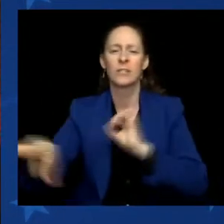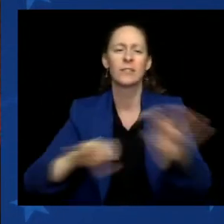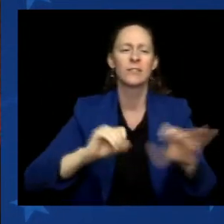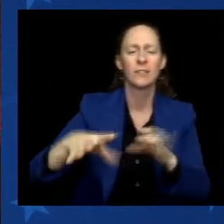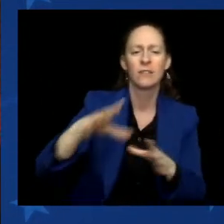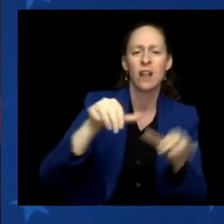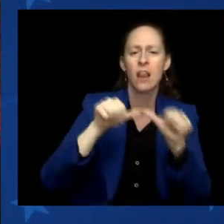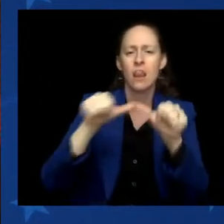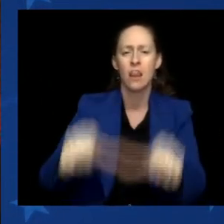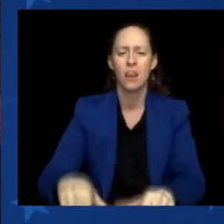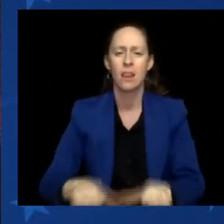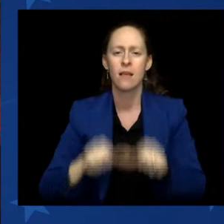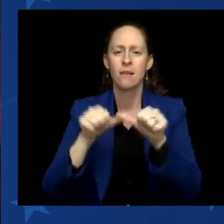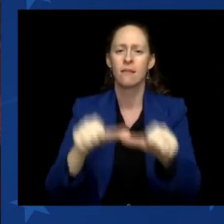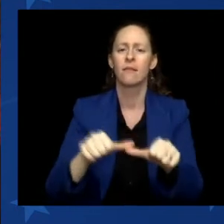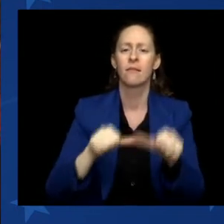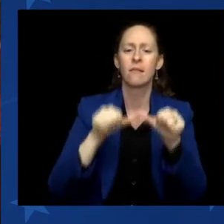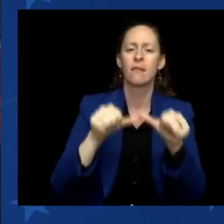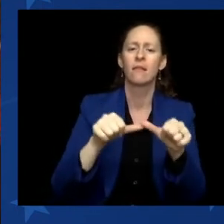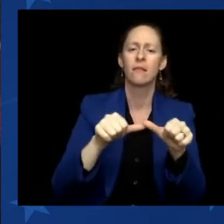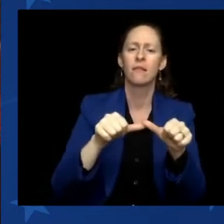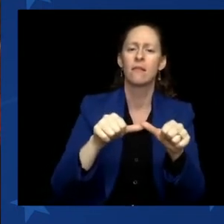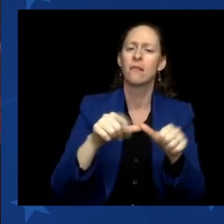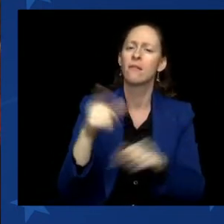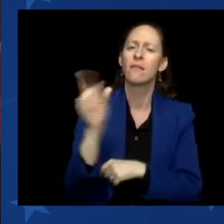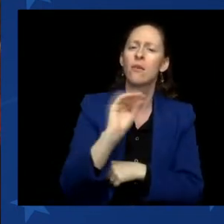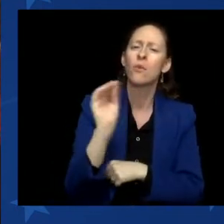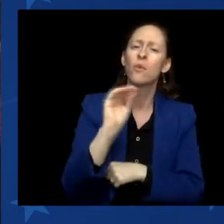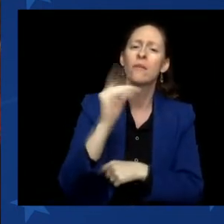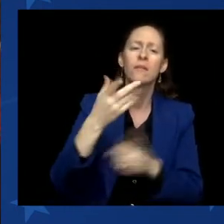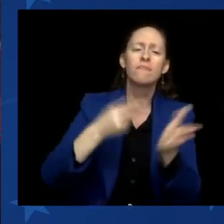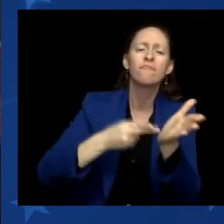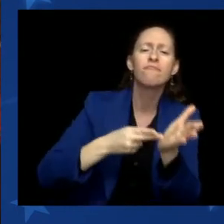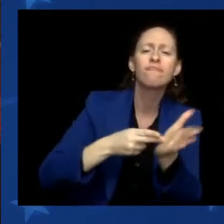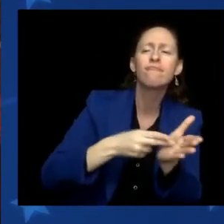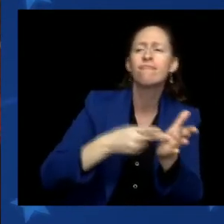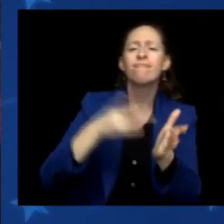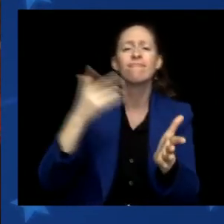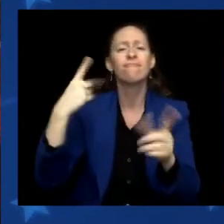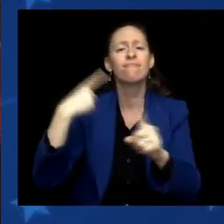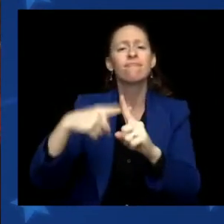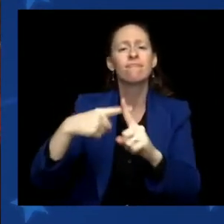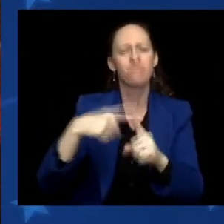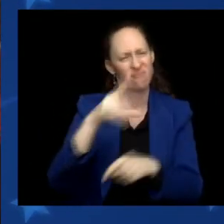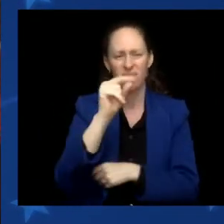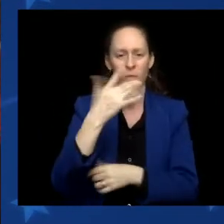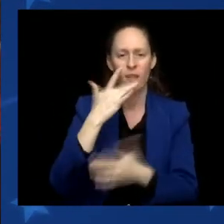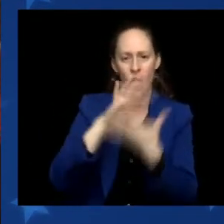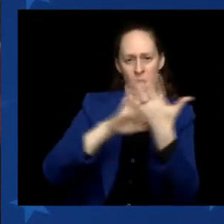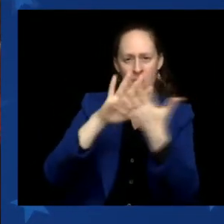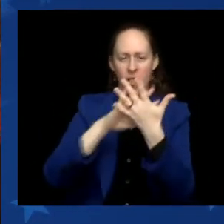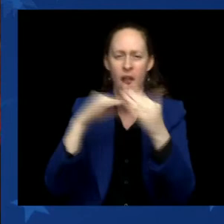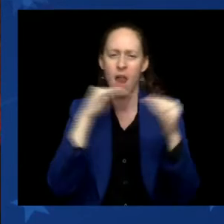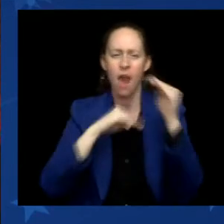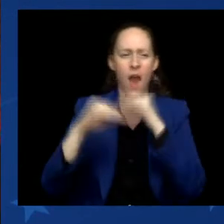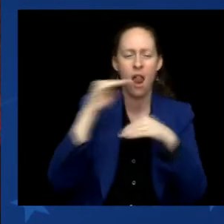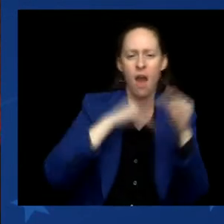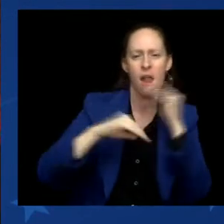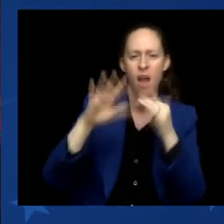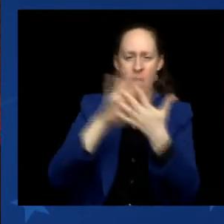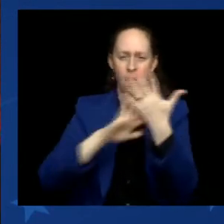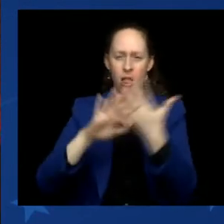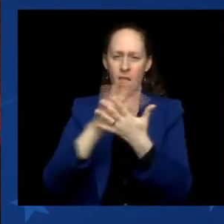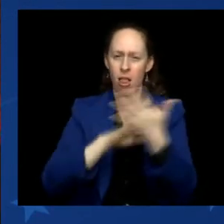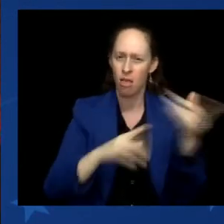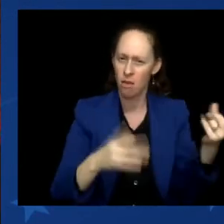But together, we can choose a different path. We can choose a better path forward to